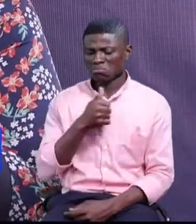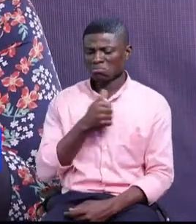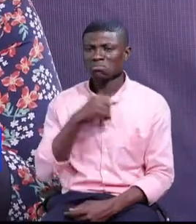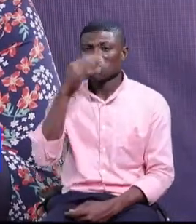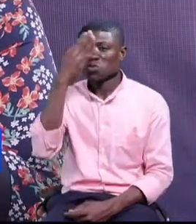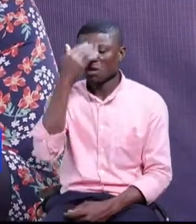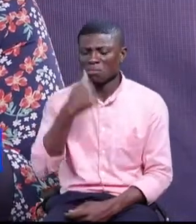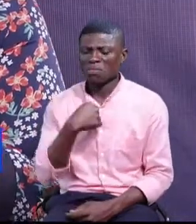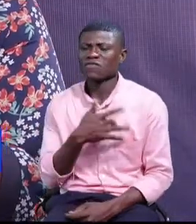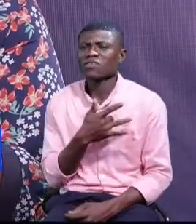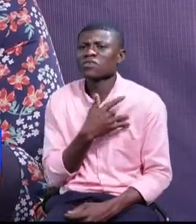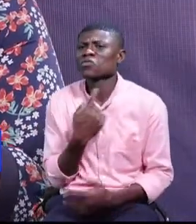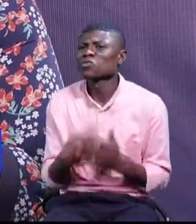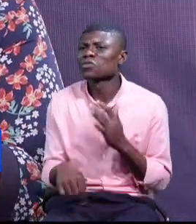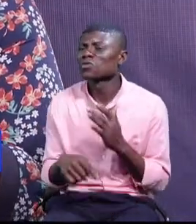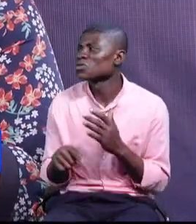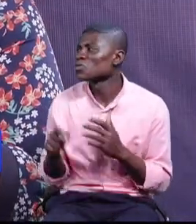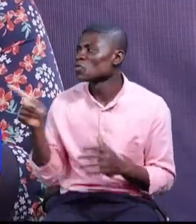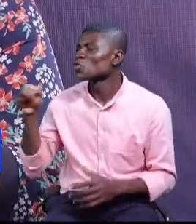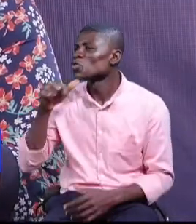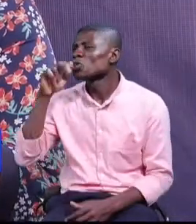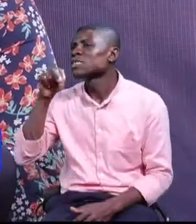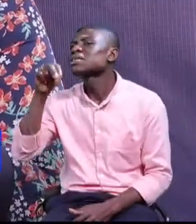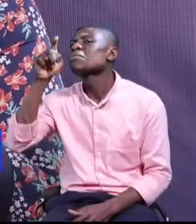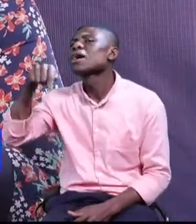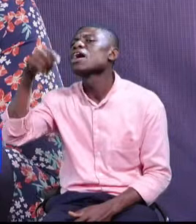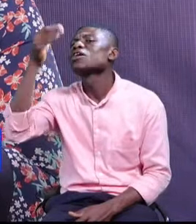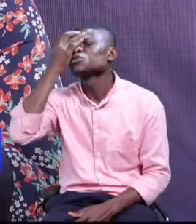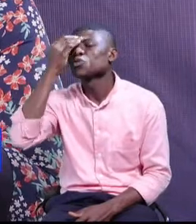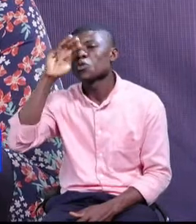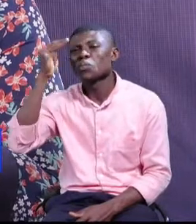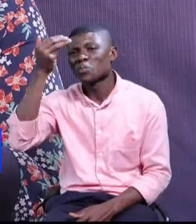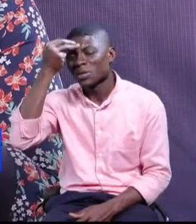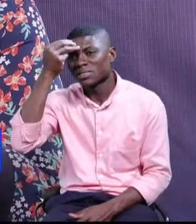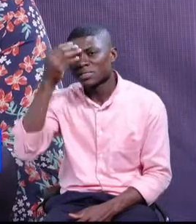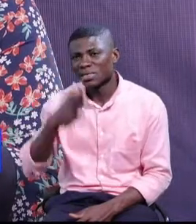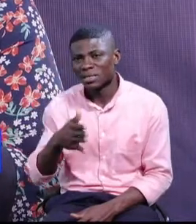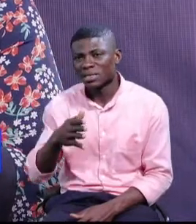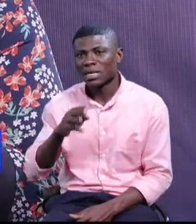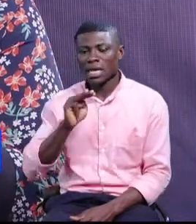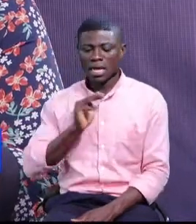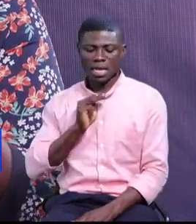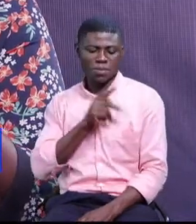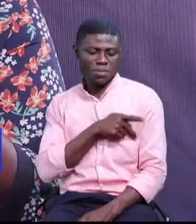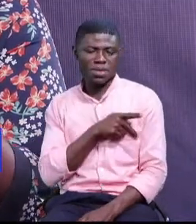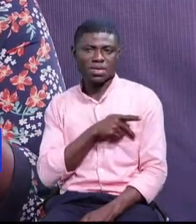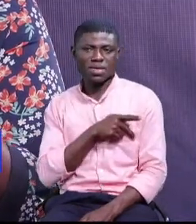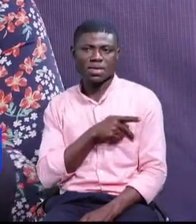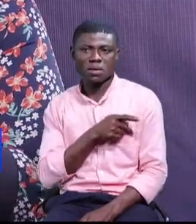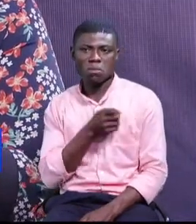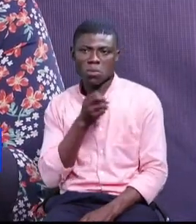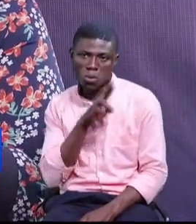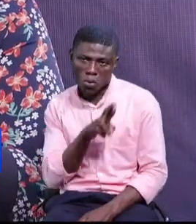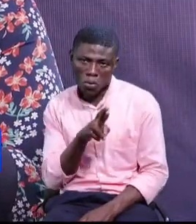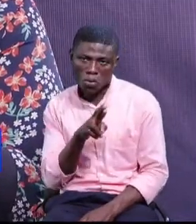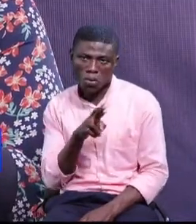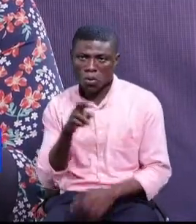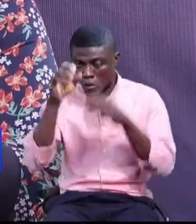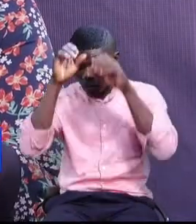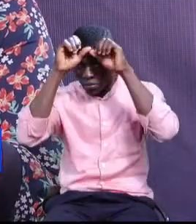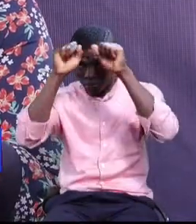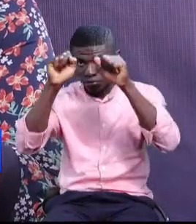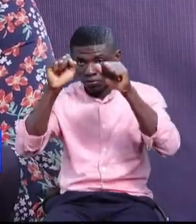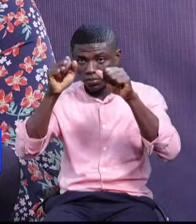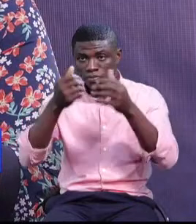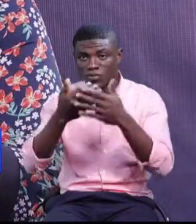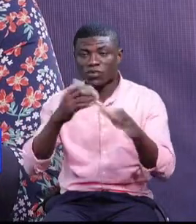Because I feel you do not need to know the minister, the MP, or the president to